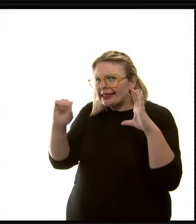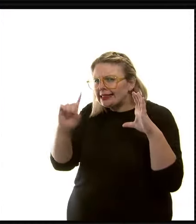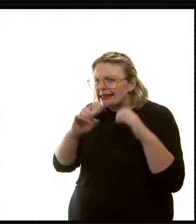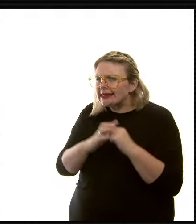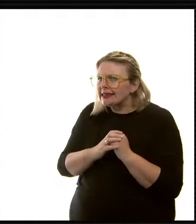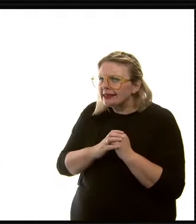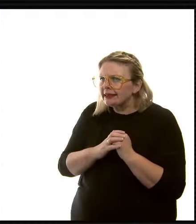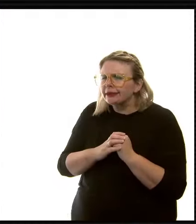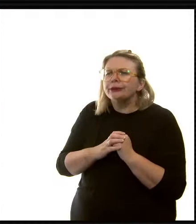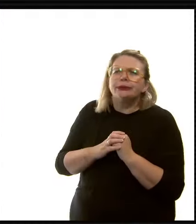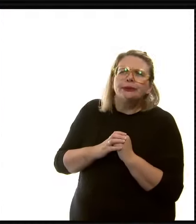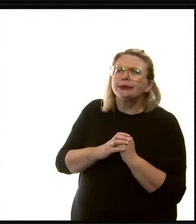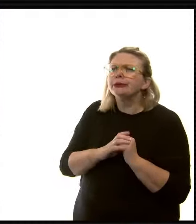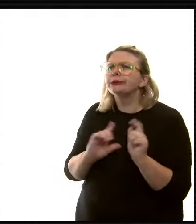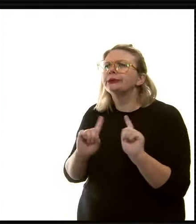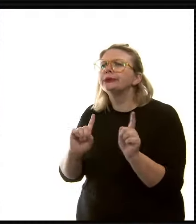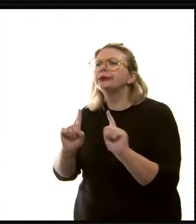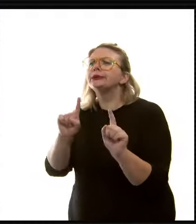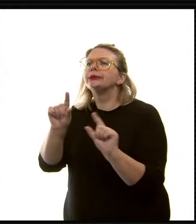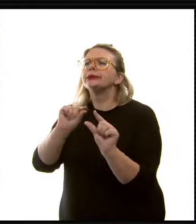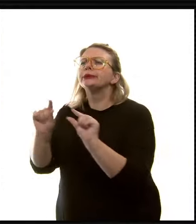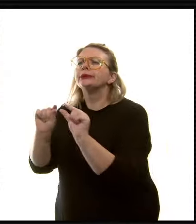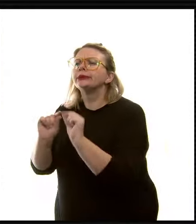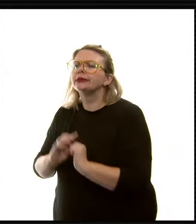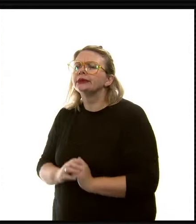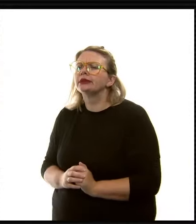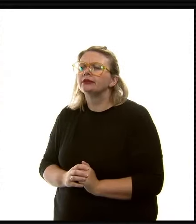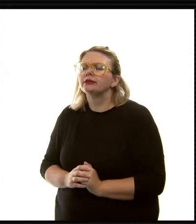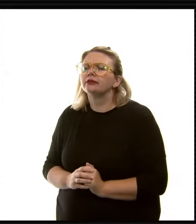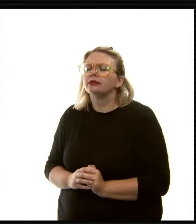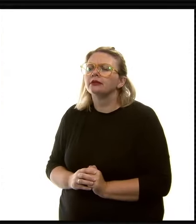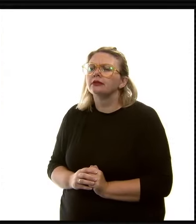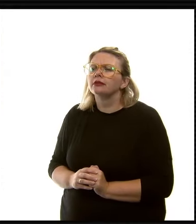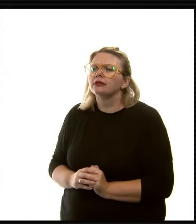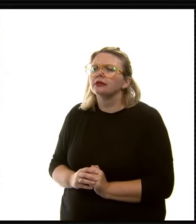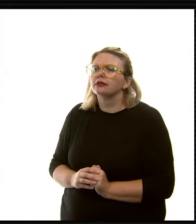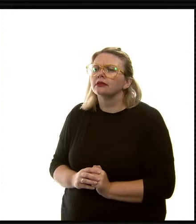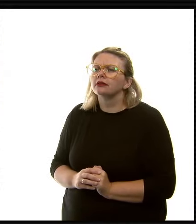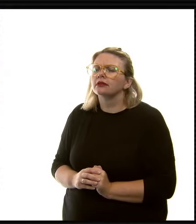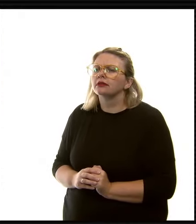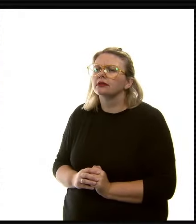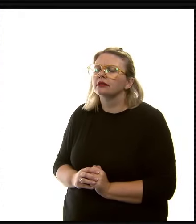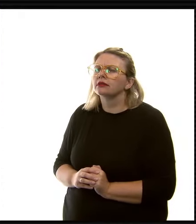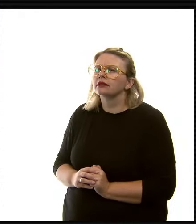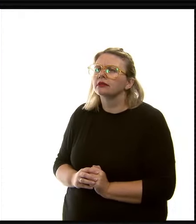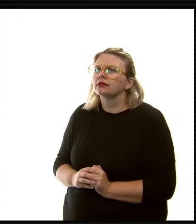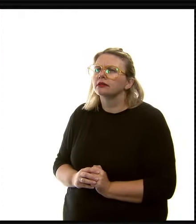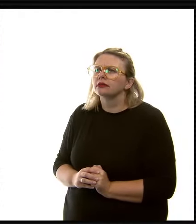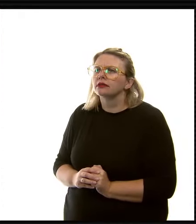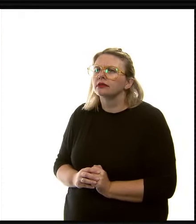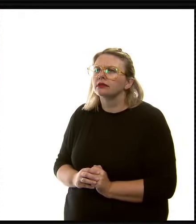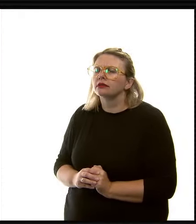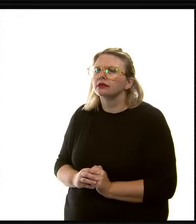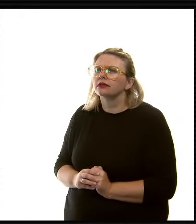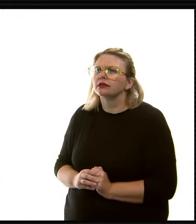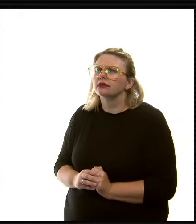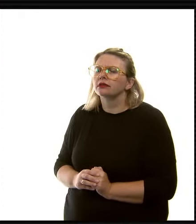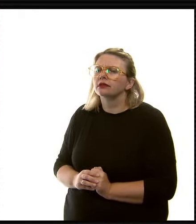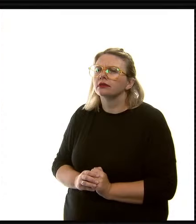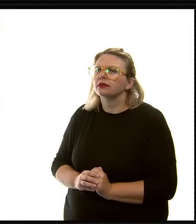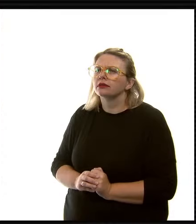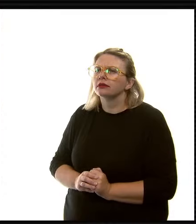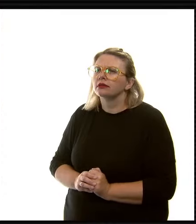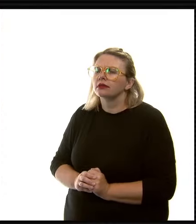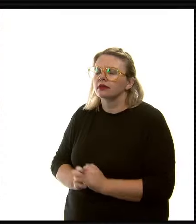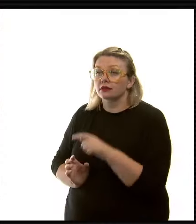some bricks with studs on the side to attach the eyes. Here's the second one. And real quick,